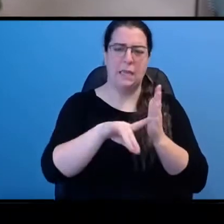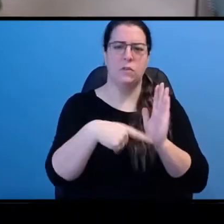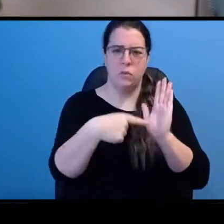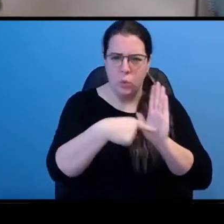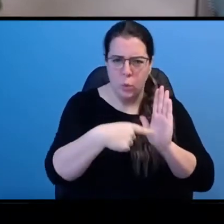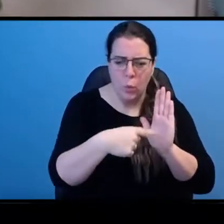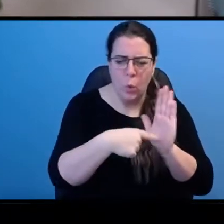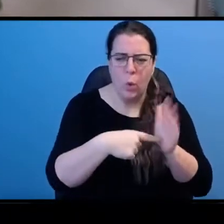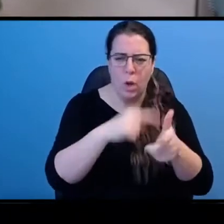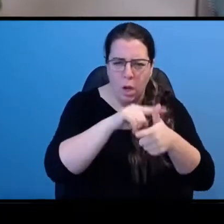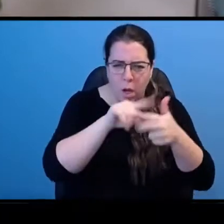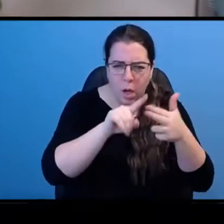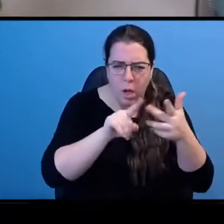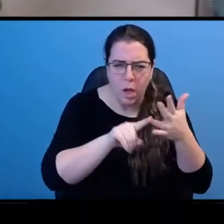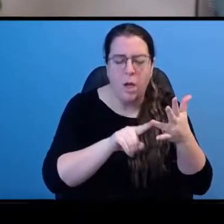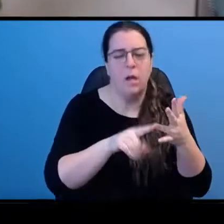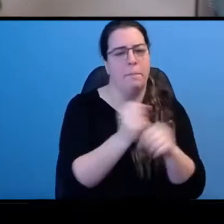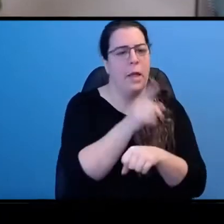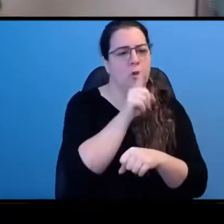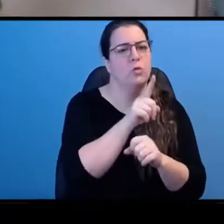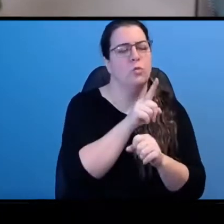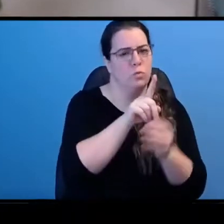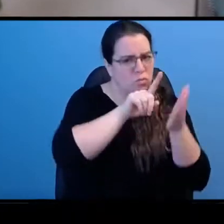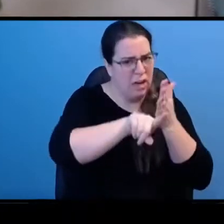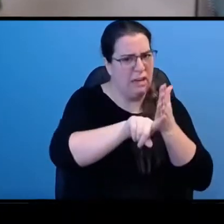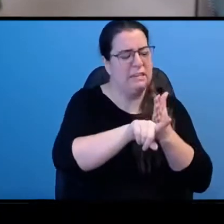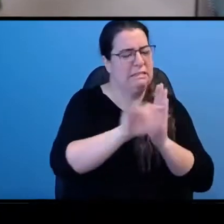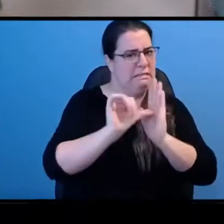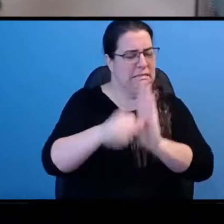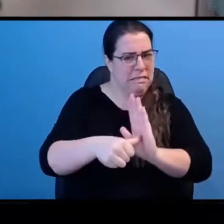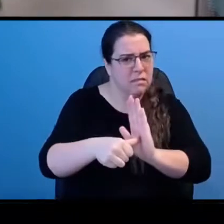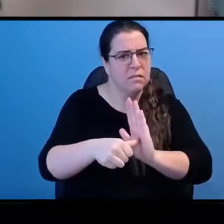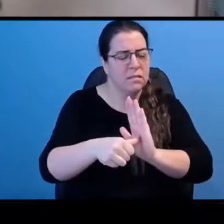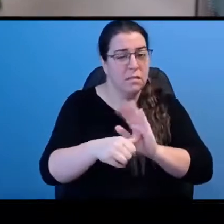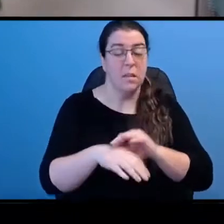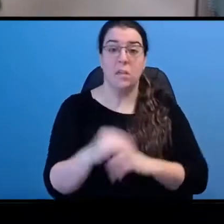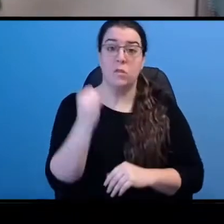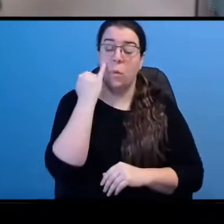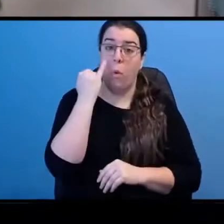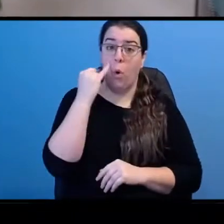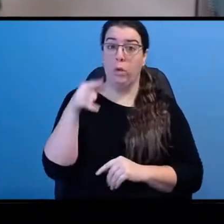to you yet, because this is the first time you've ever written a grant for Canada Council, then you can just email